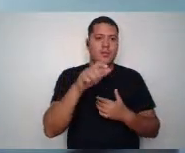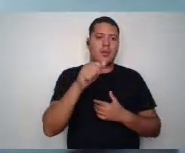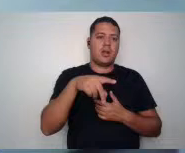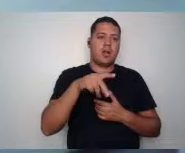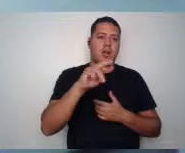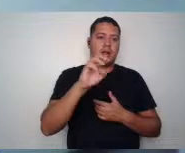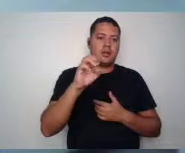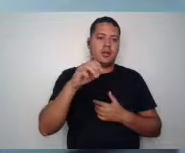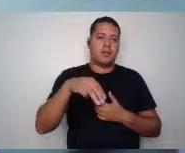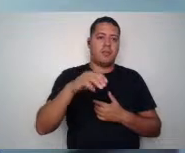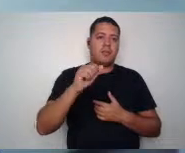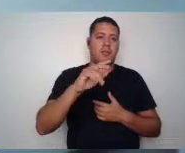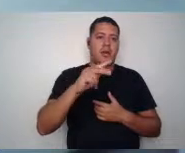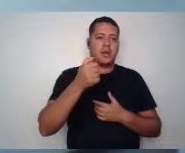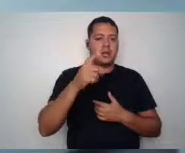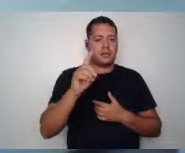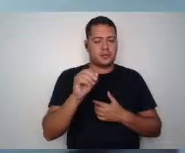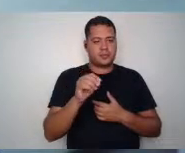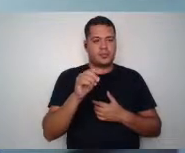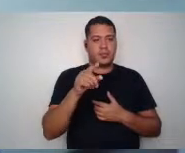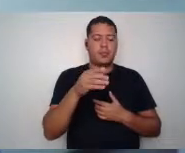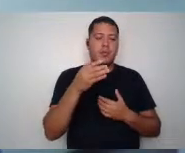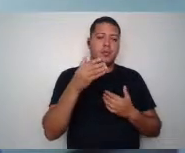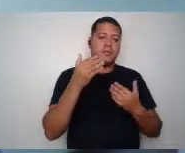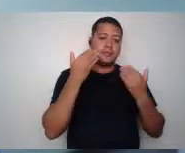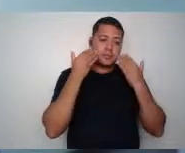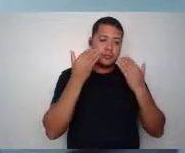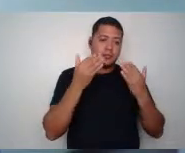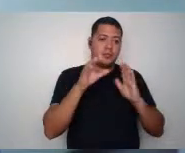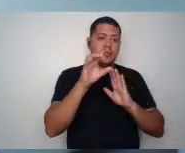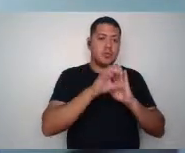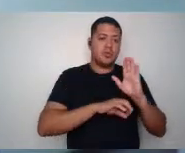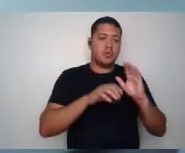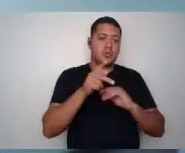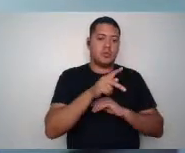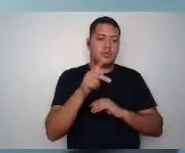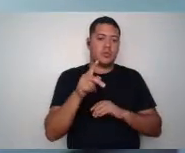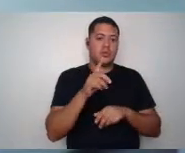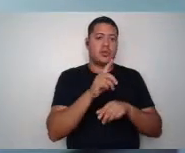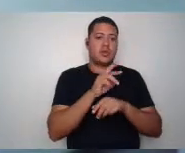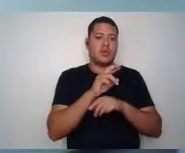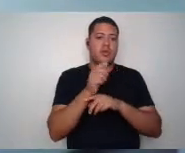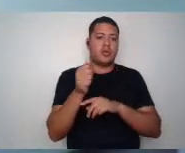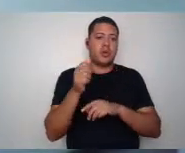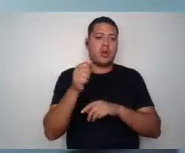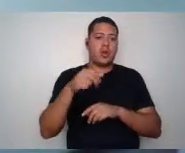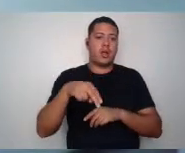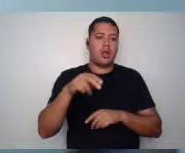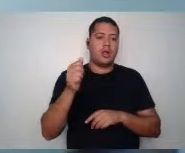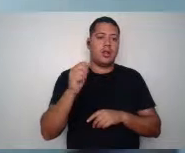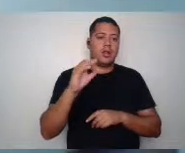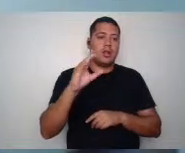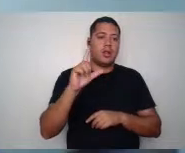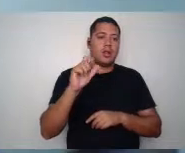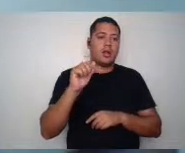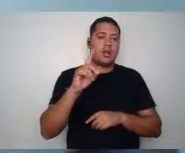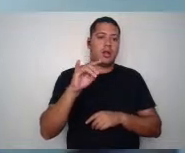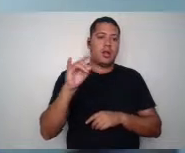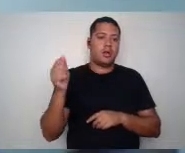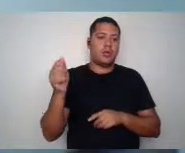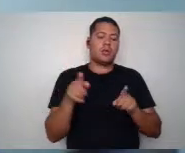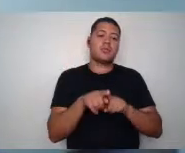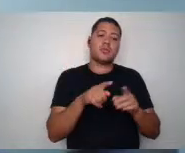it. So I thank Dr. André Machado Cavalcante for having read the resume of Dr. Ana Cláudia